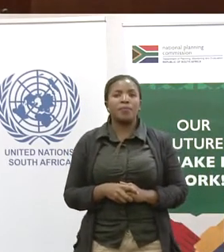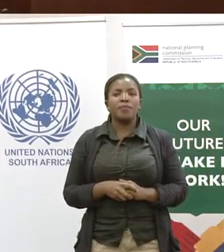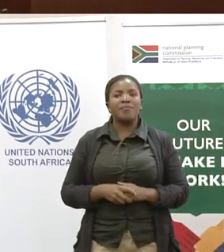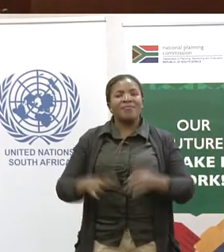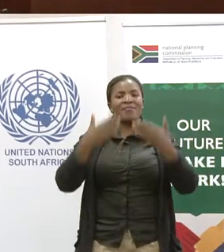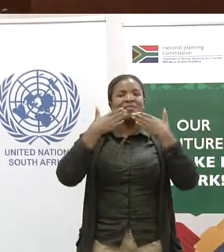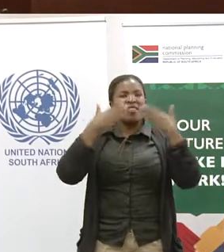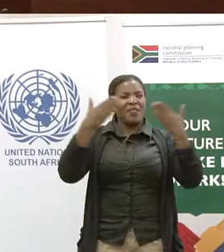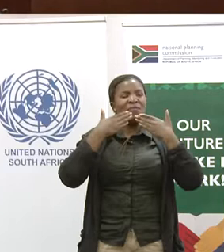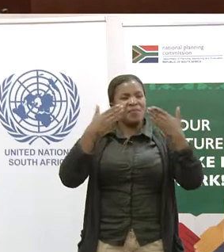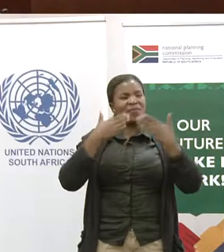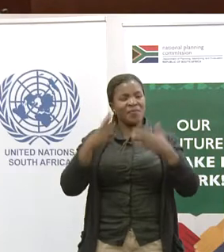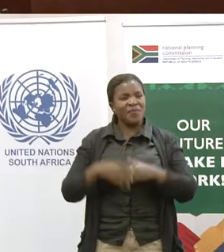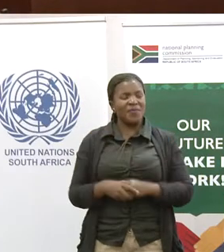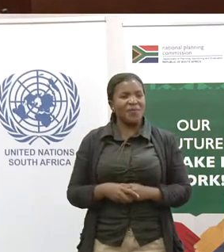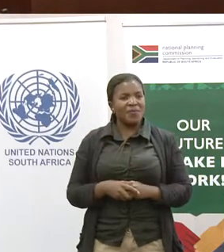Thank you very much, Jacqueline.